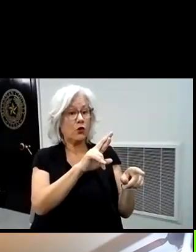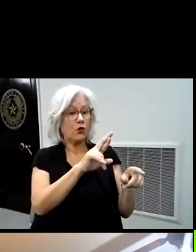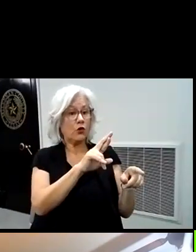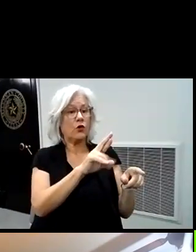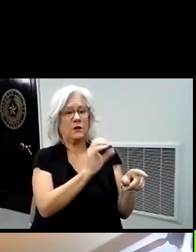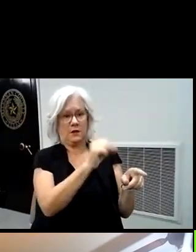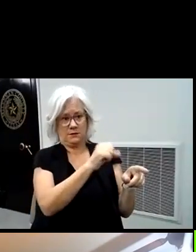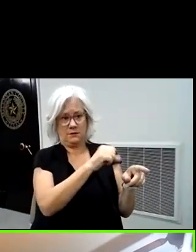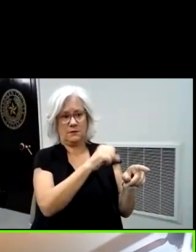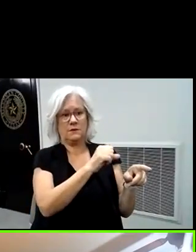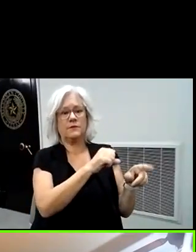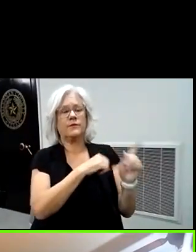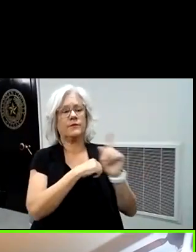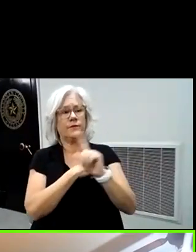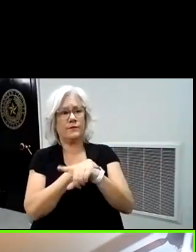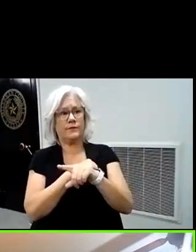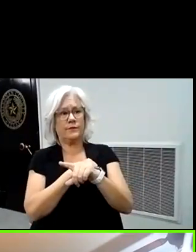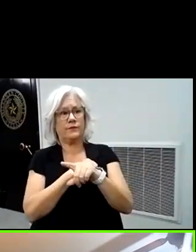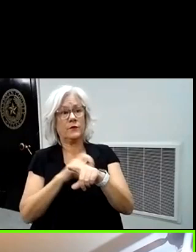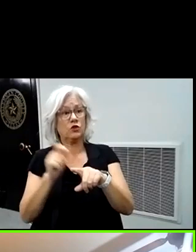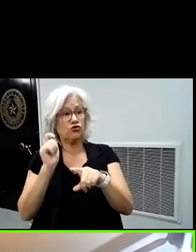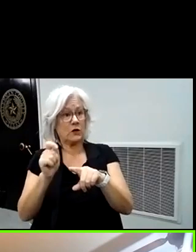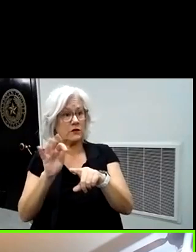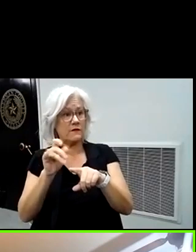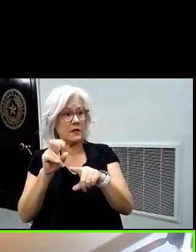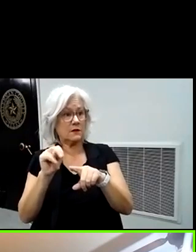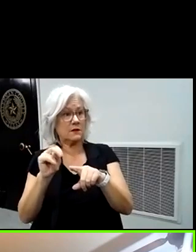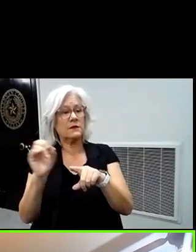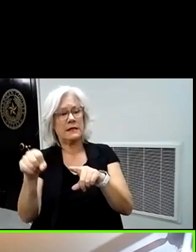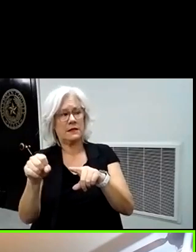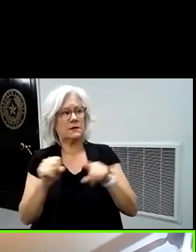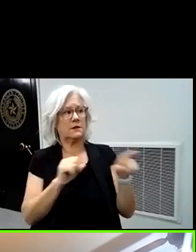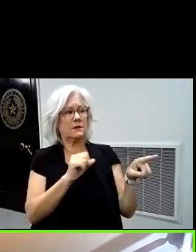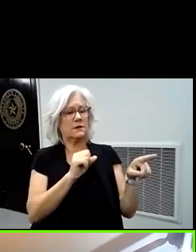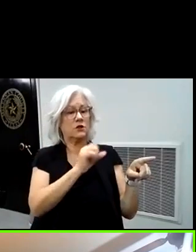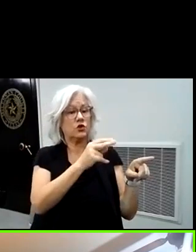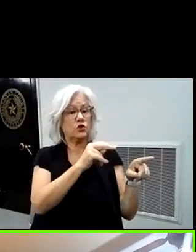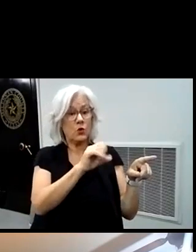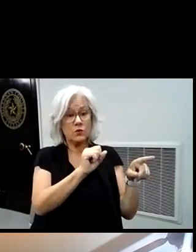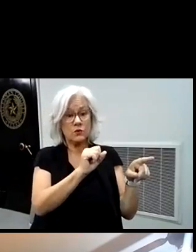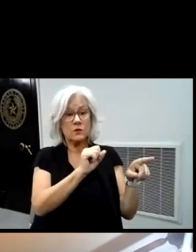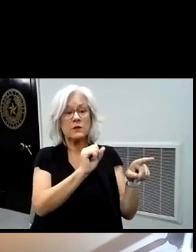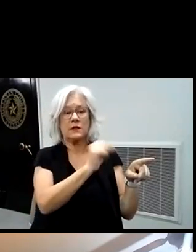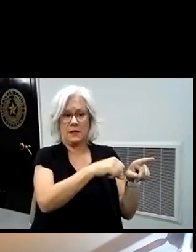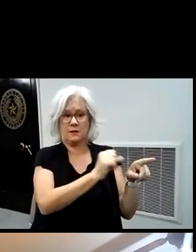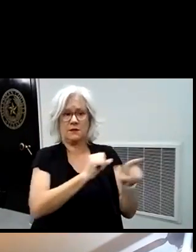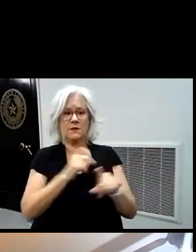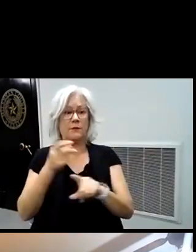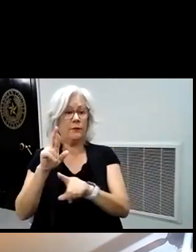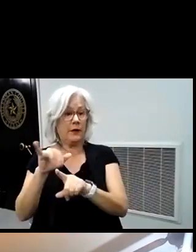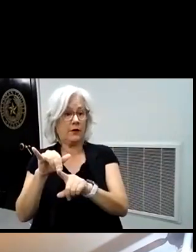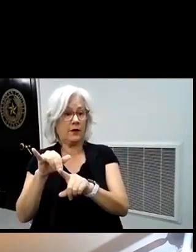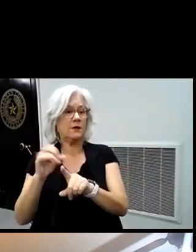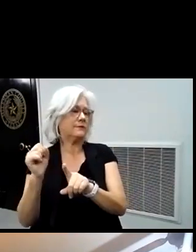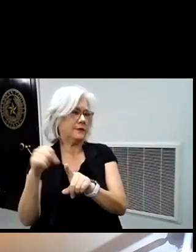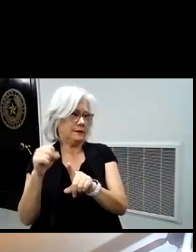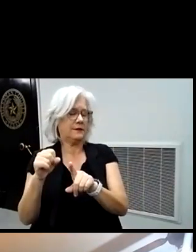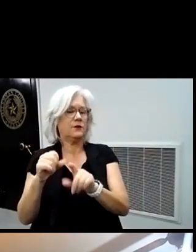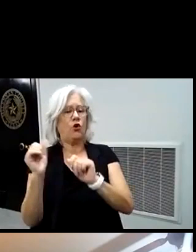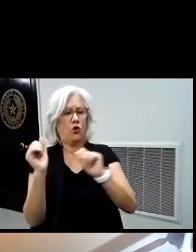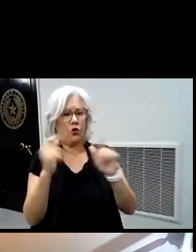Miller, Aye. Judge Felton, Aye. Commissioner Jones, Aye.